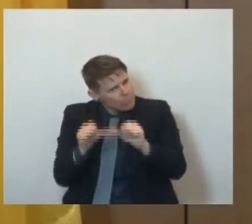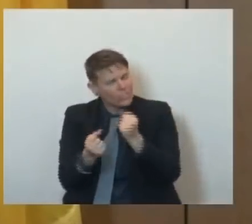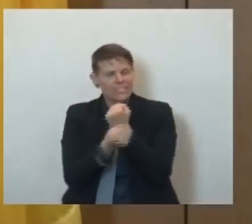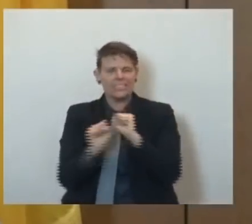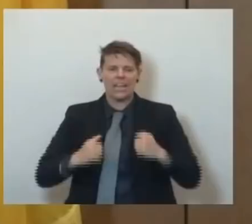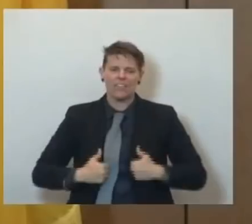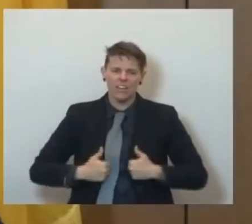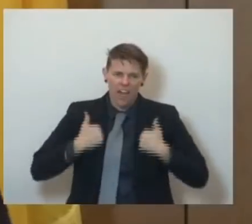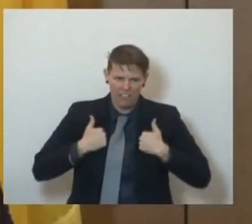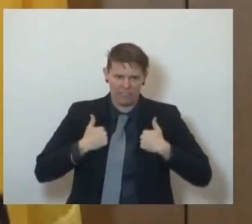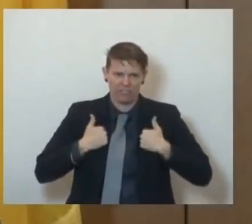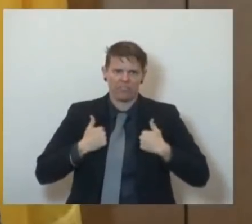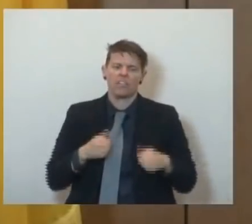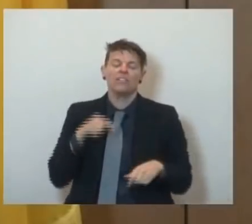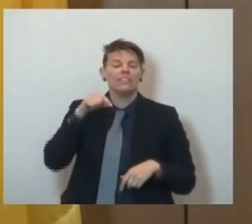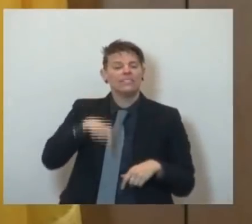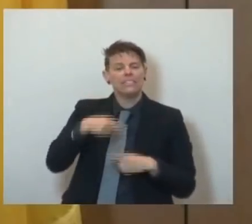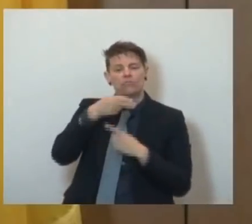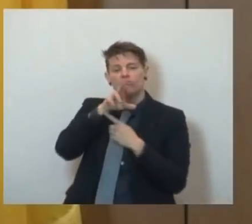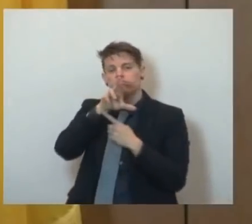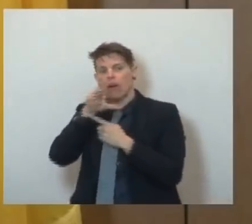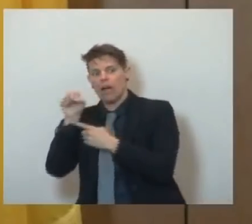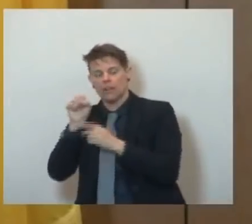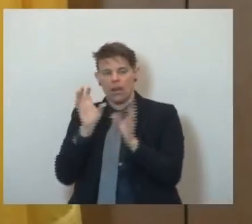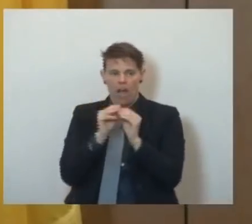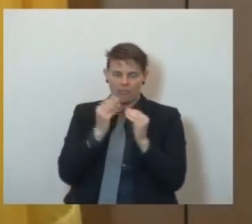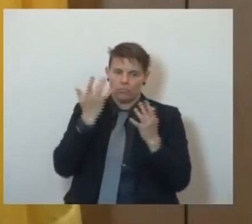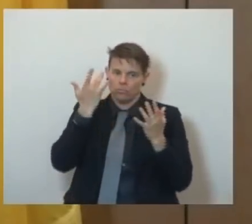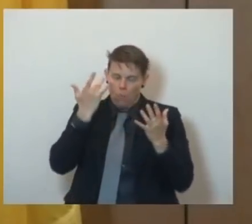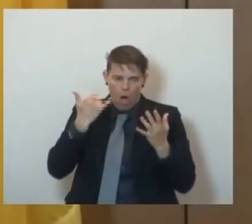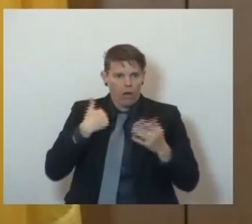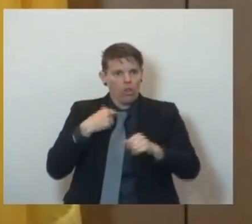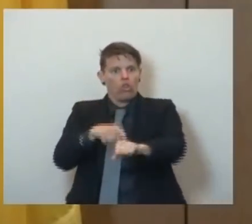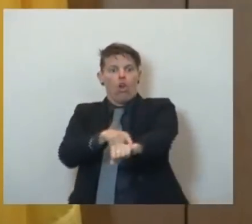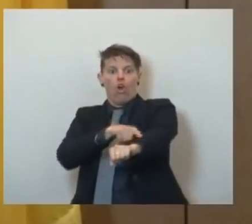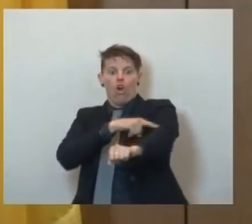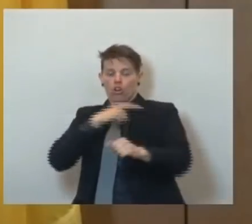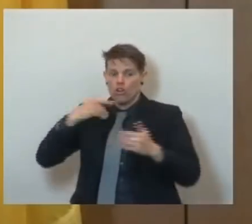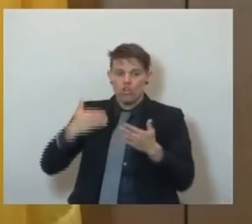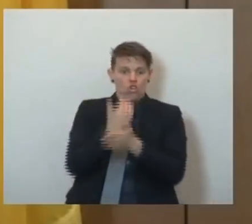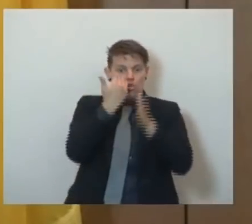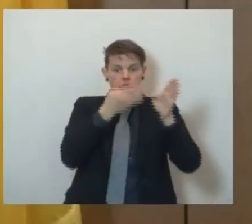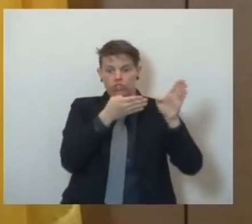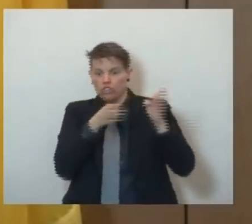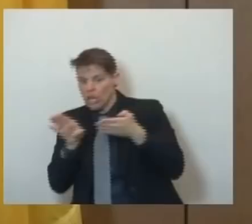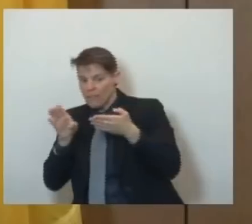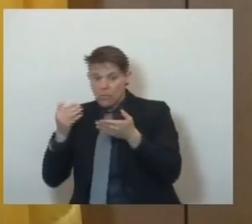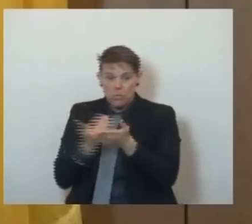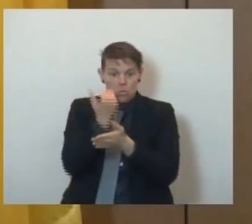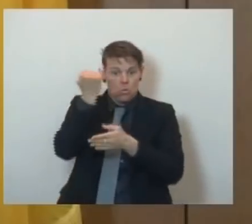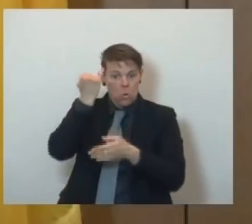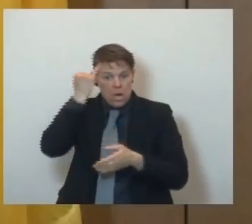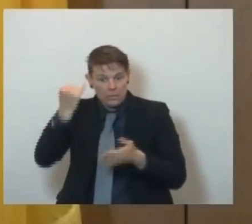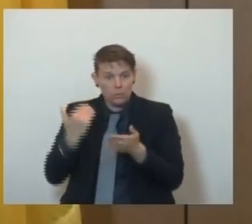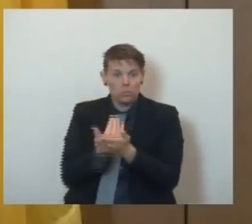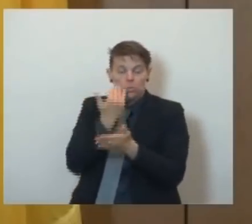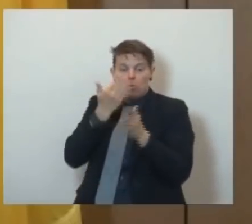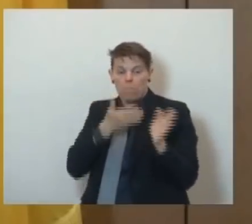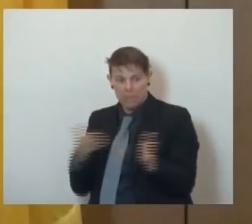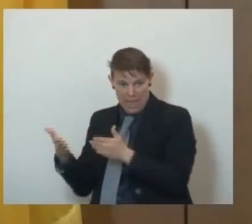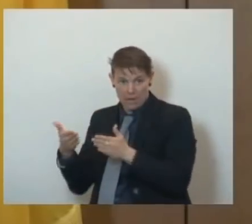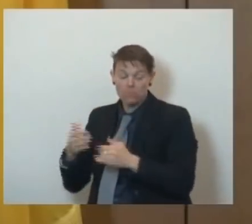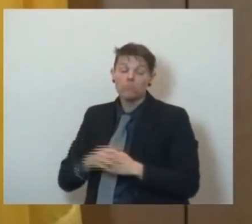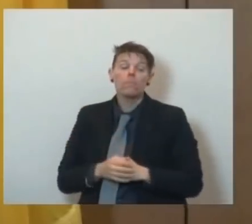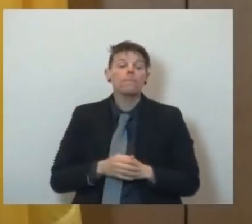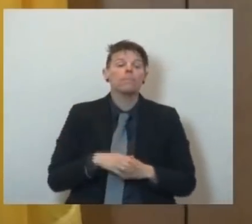conference when we have a huge new shift in where we are and where we're going. You should expect that to occur. I'm grateful that it gets